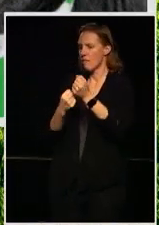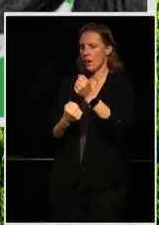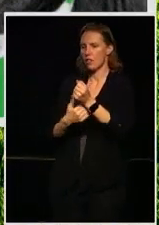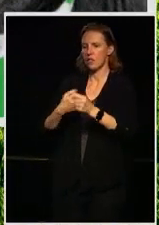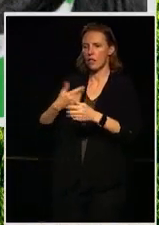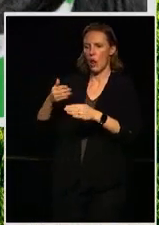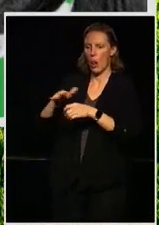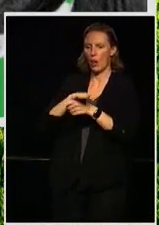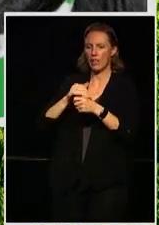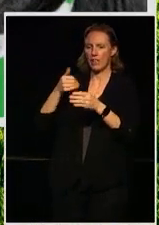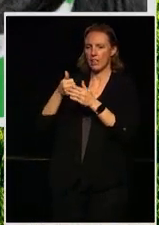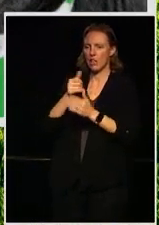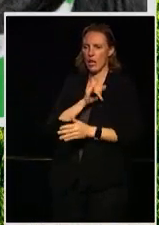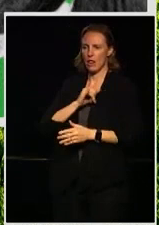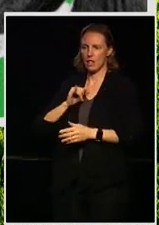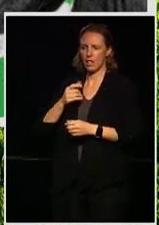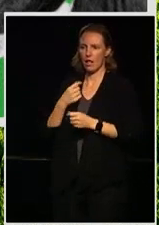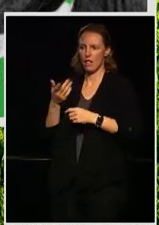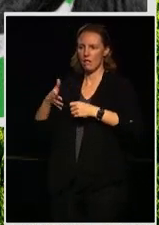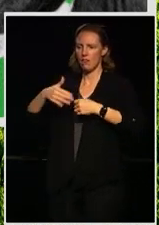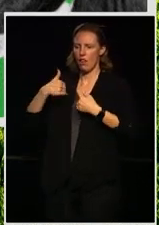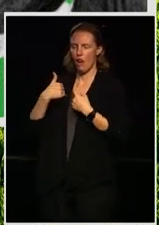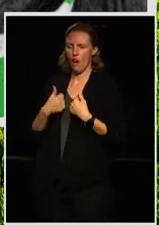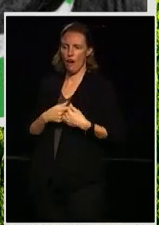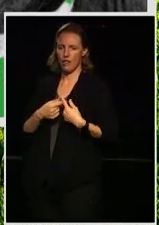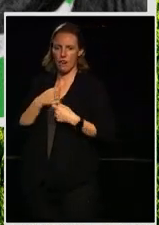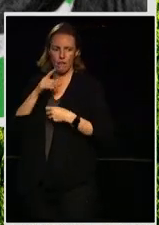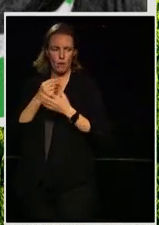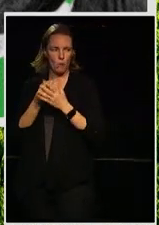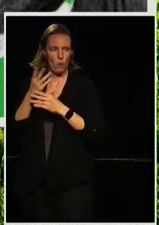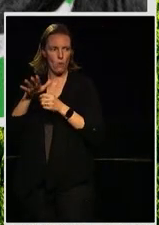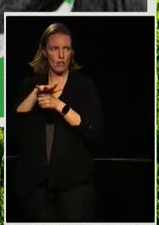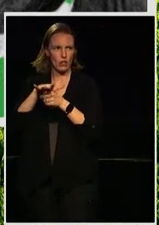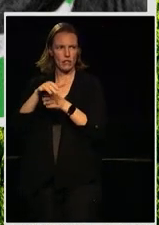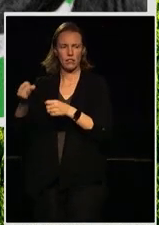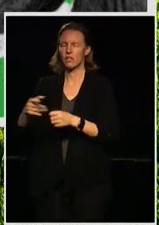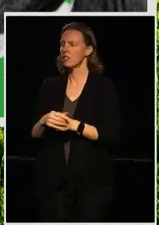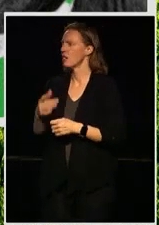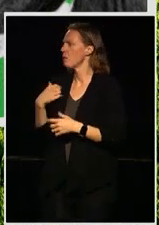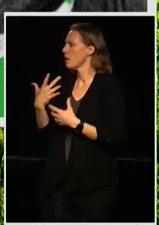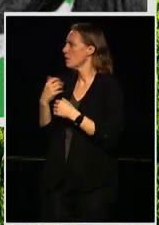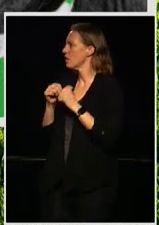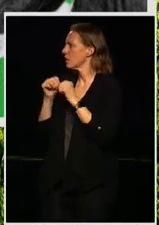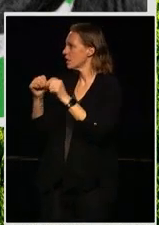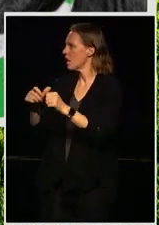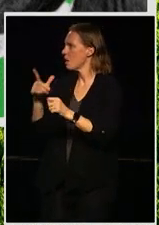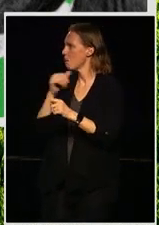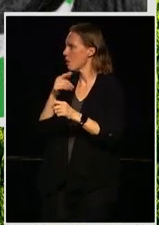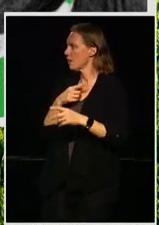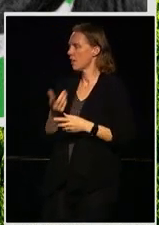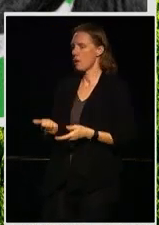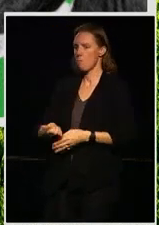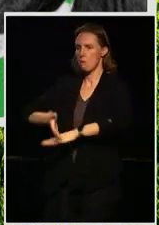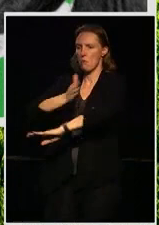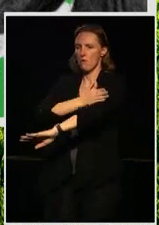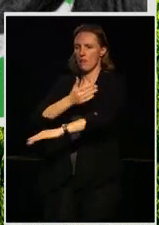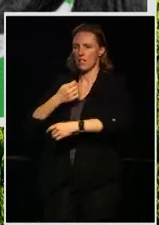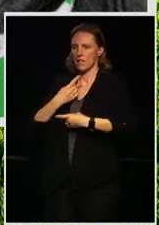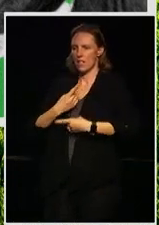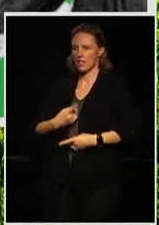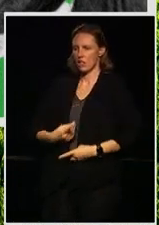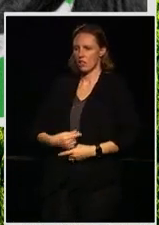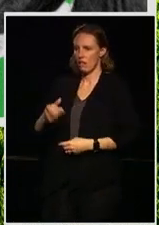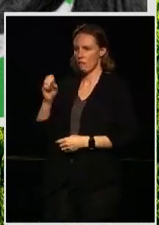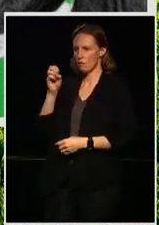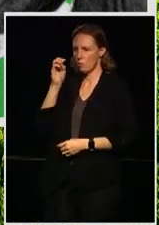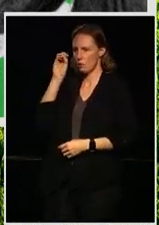I'm honored to present our innovative, proprietary, and sustainable technology aimed at improving the digestibility of soy-based